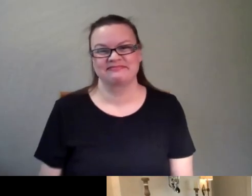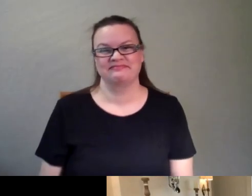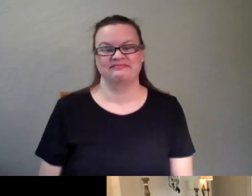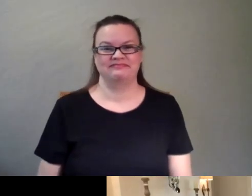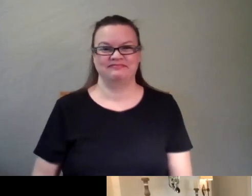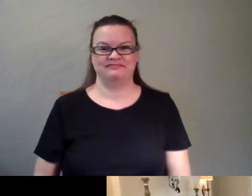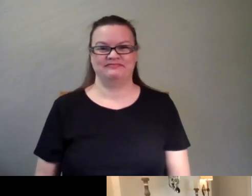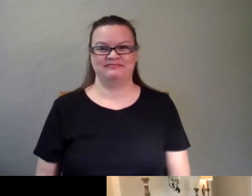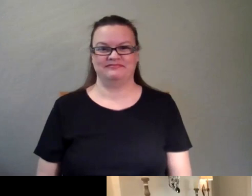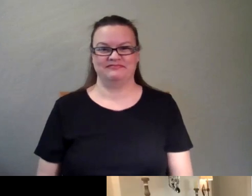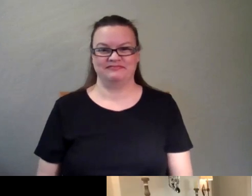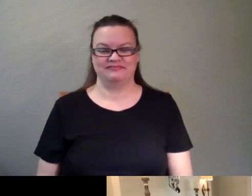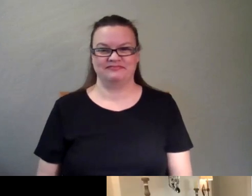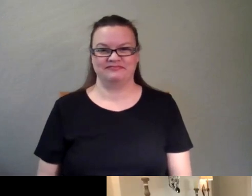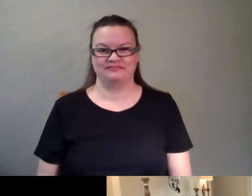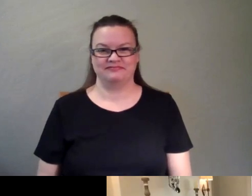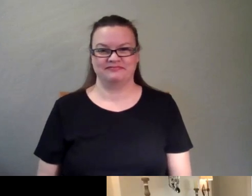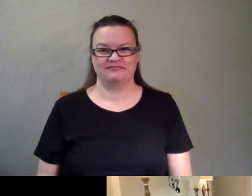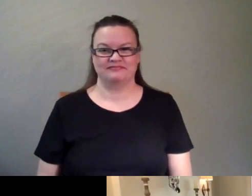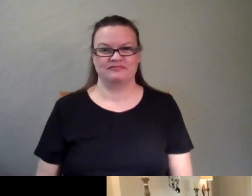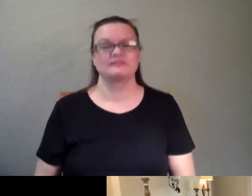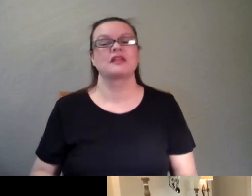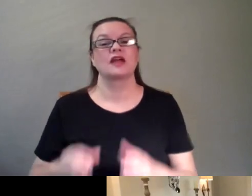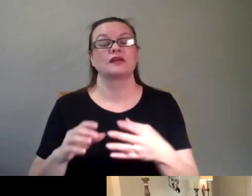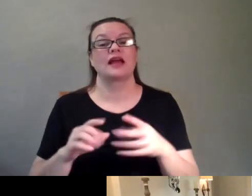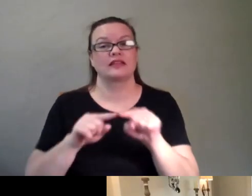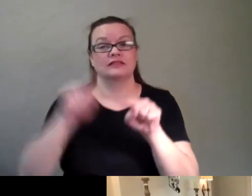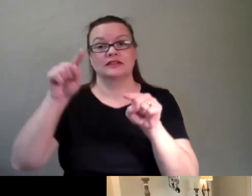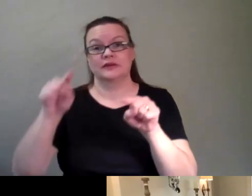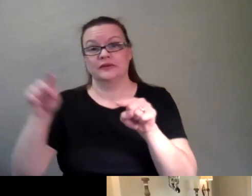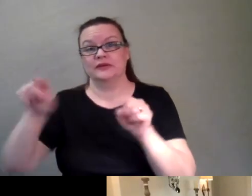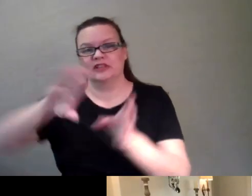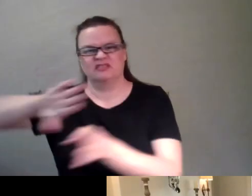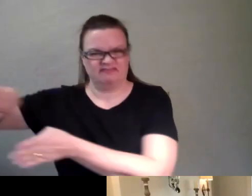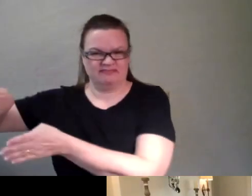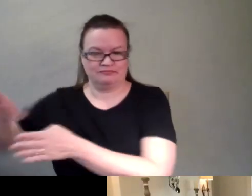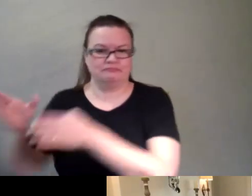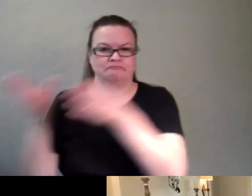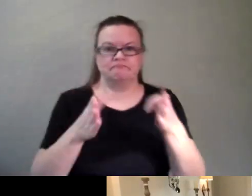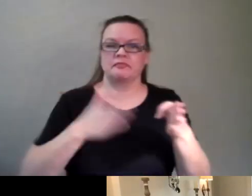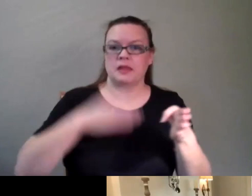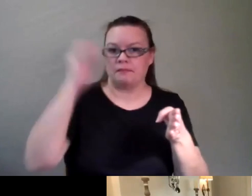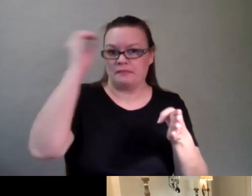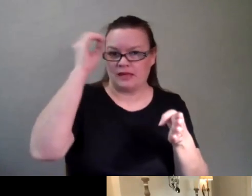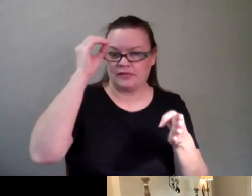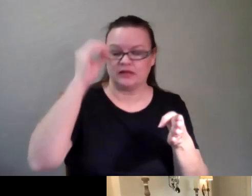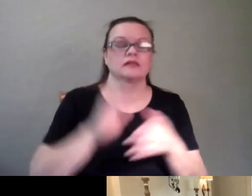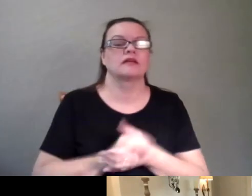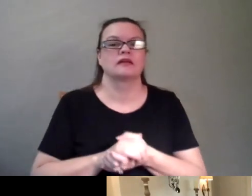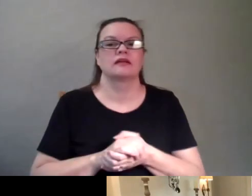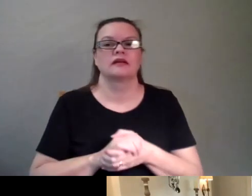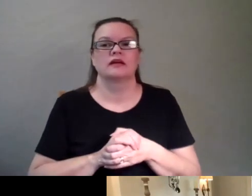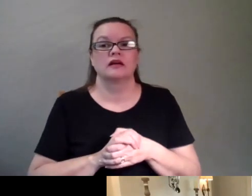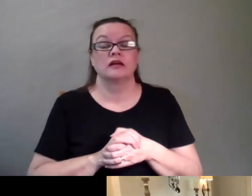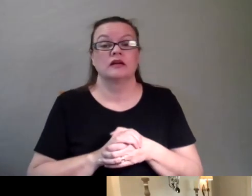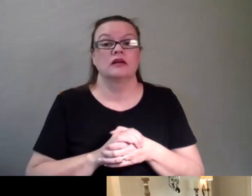a little bit into a couple of things that have driven my thoughts. First of all, I do feel very